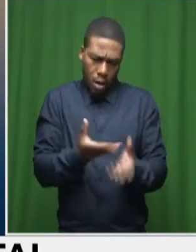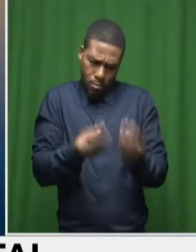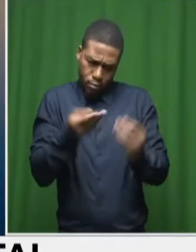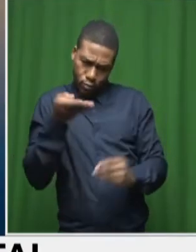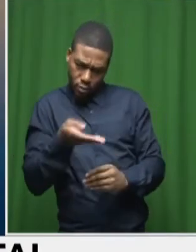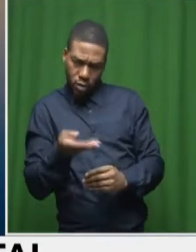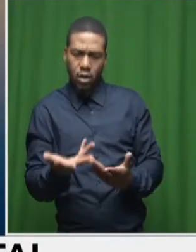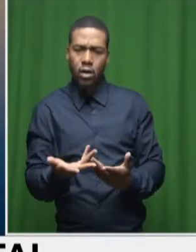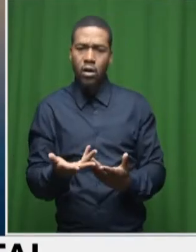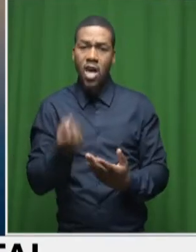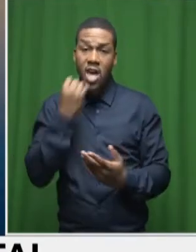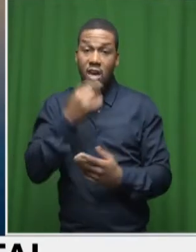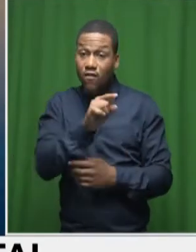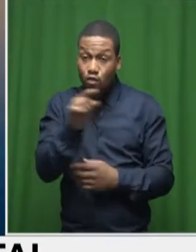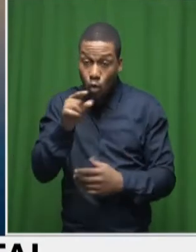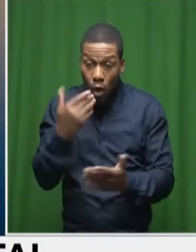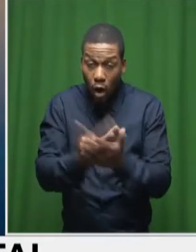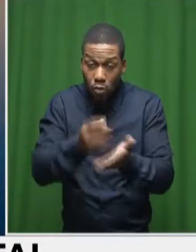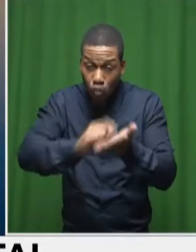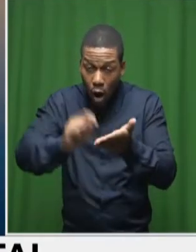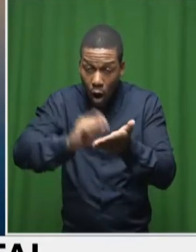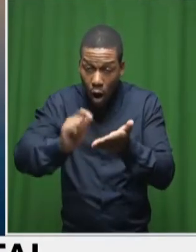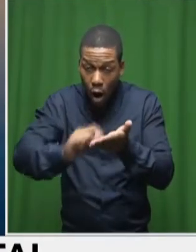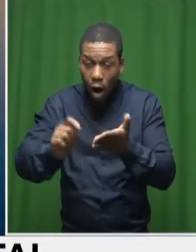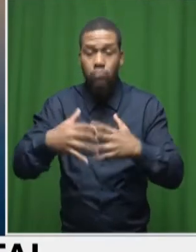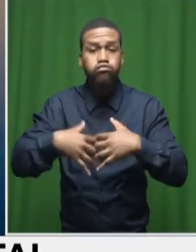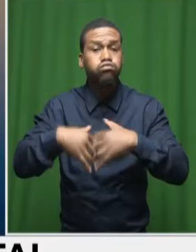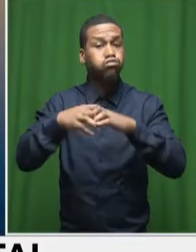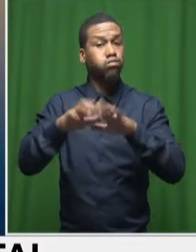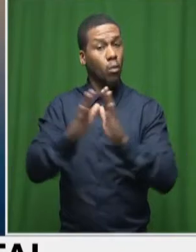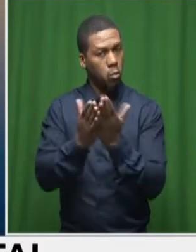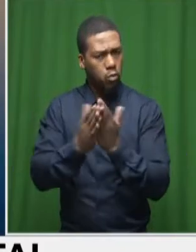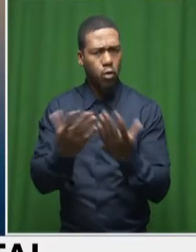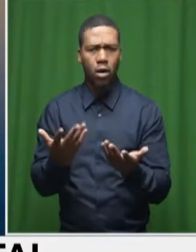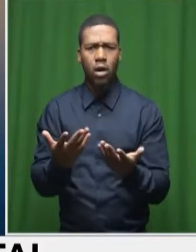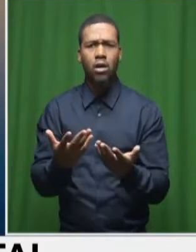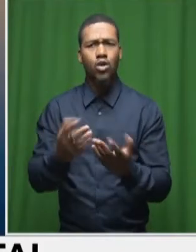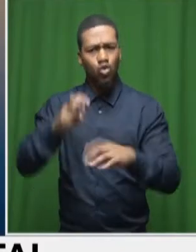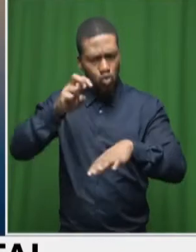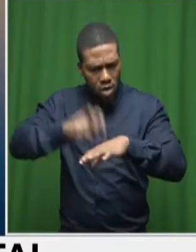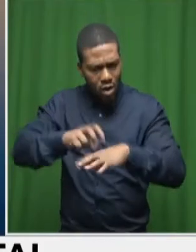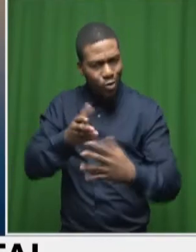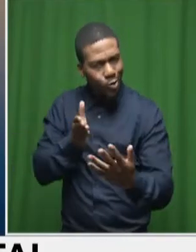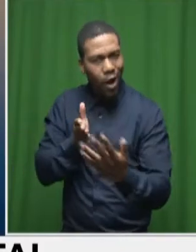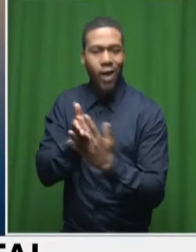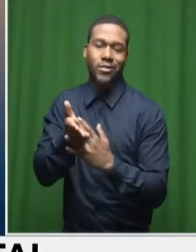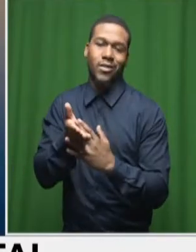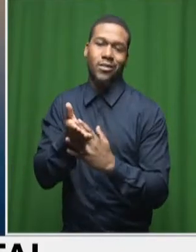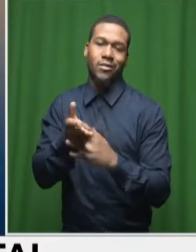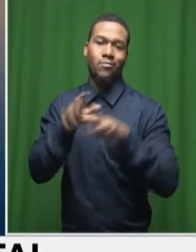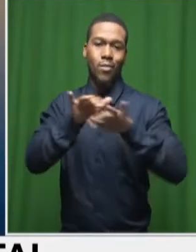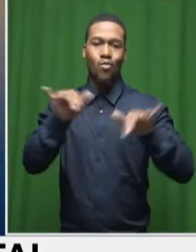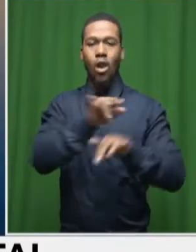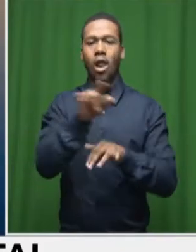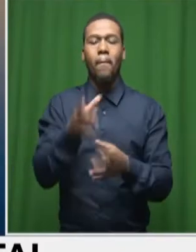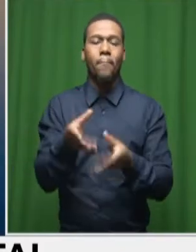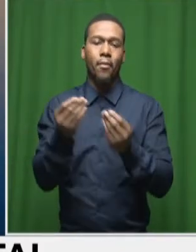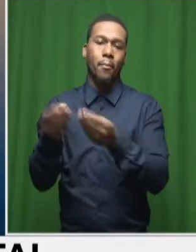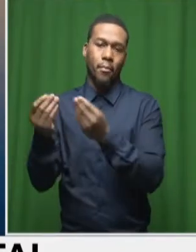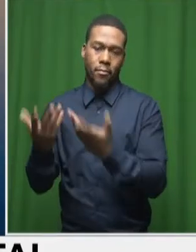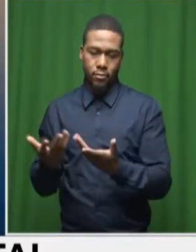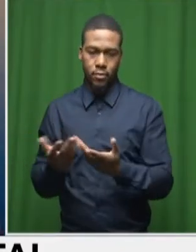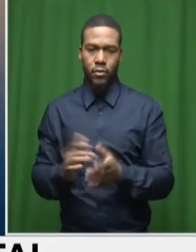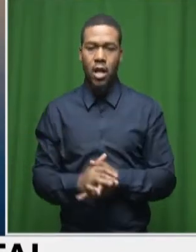write and create books, there should be an alternative way of being able to access your market and be able to better engage with